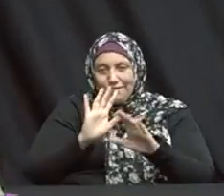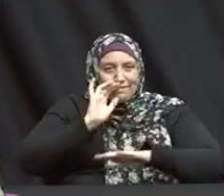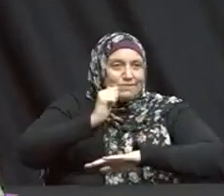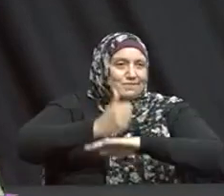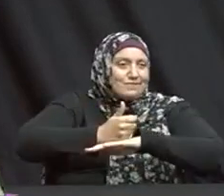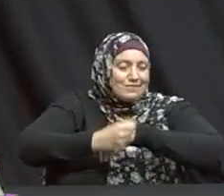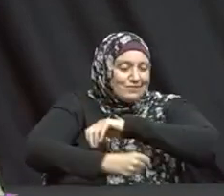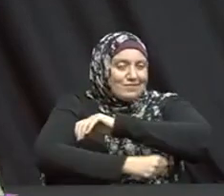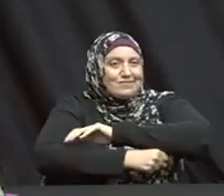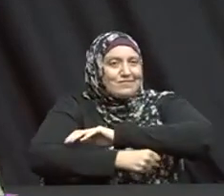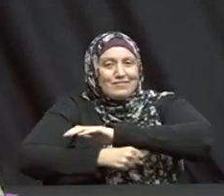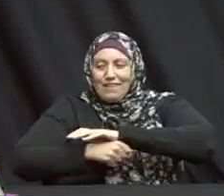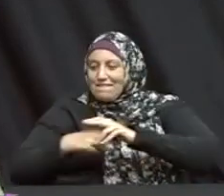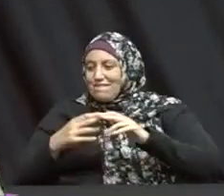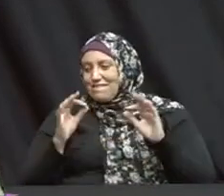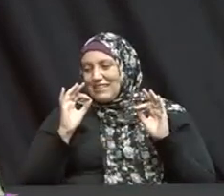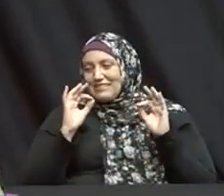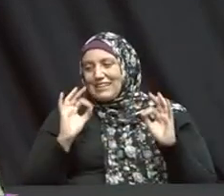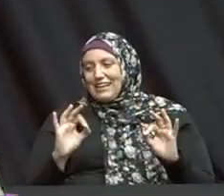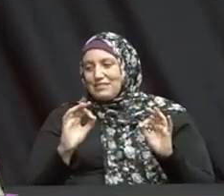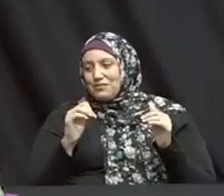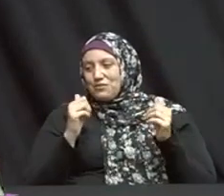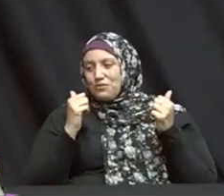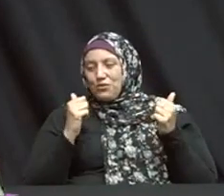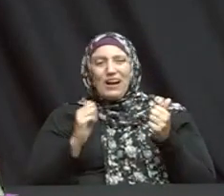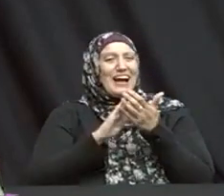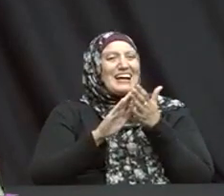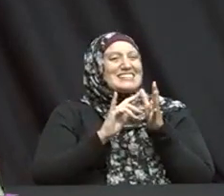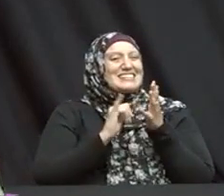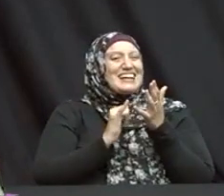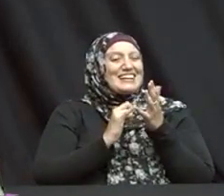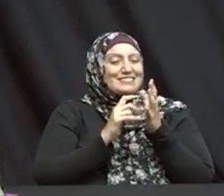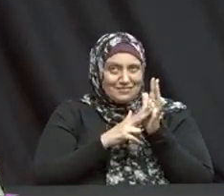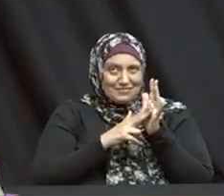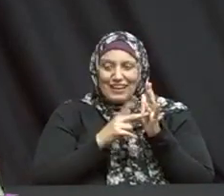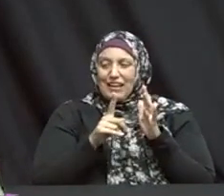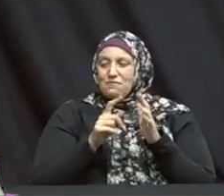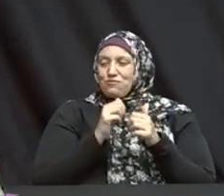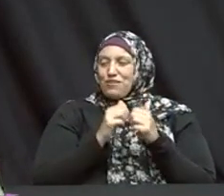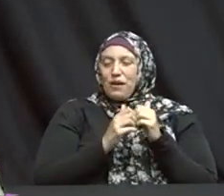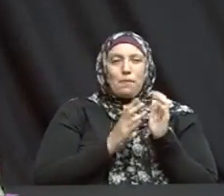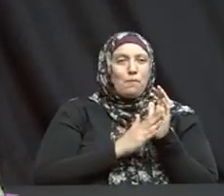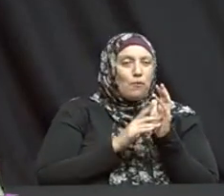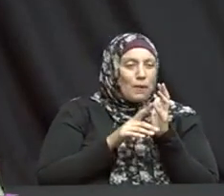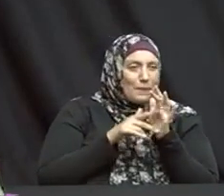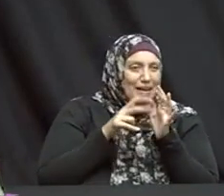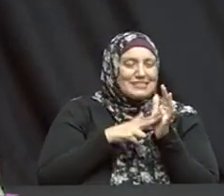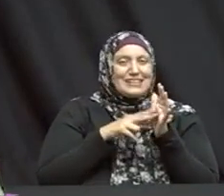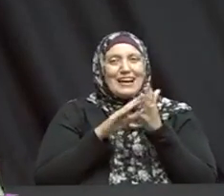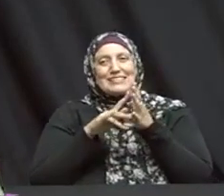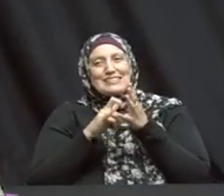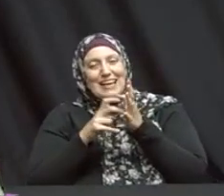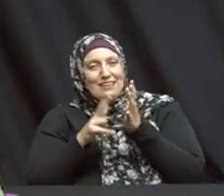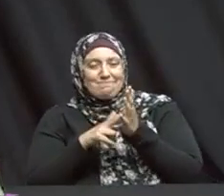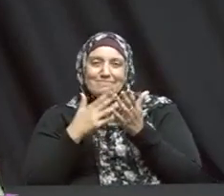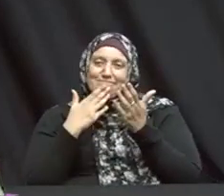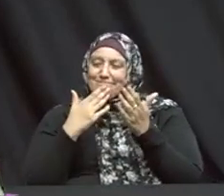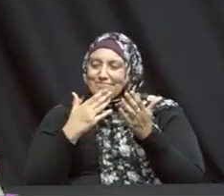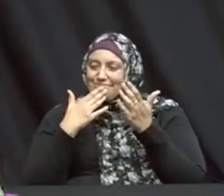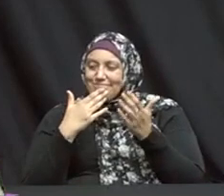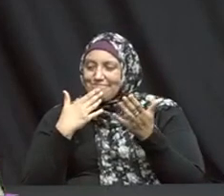together, and alhamdulillah to all of you for contributing your time and your effort. I would love to put you into a